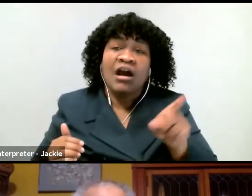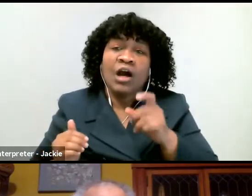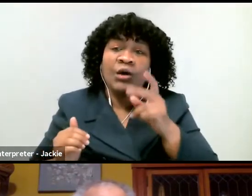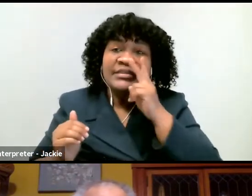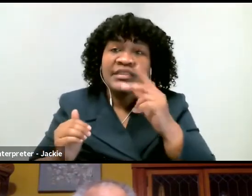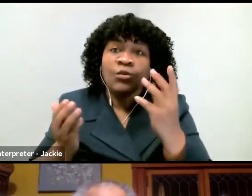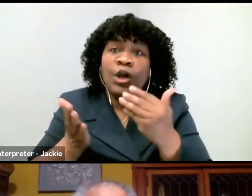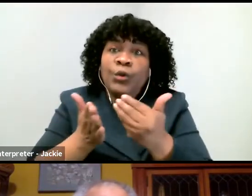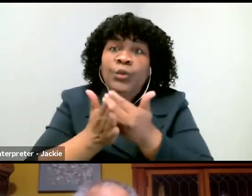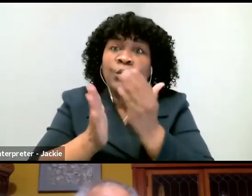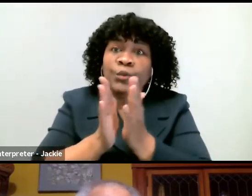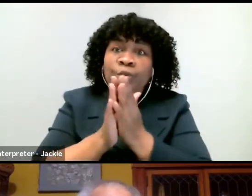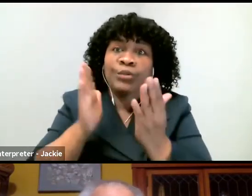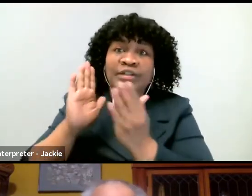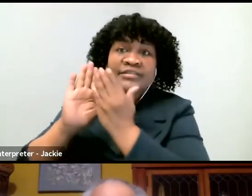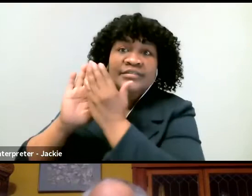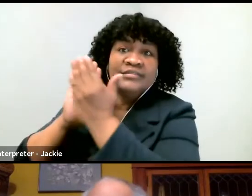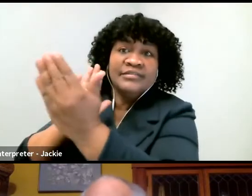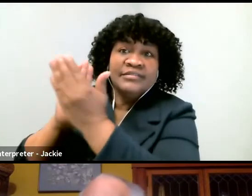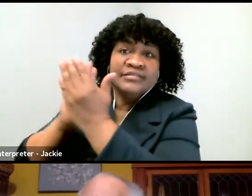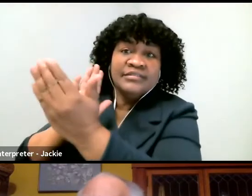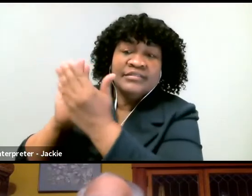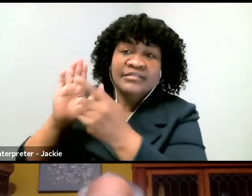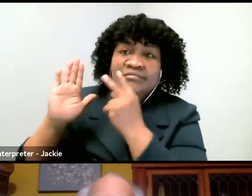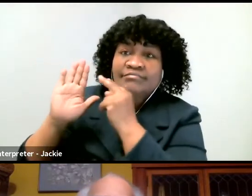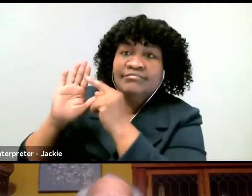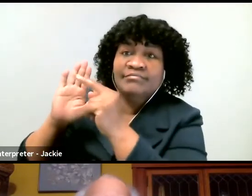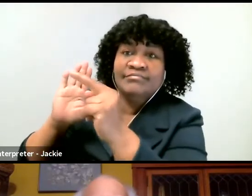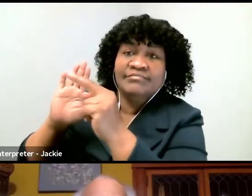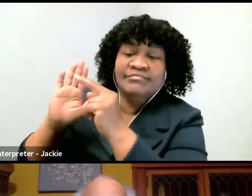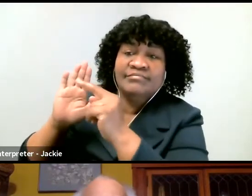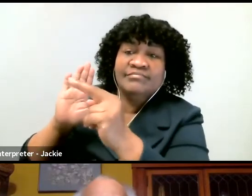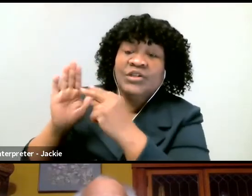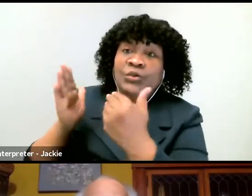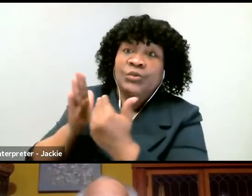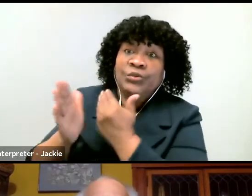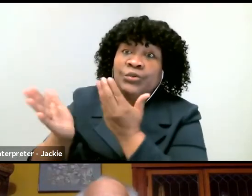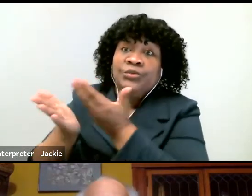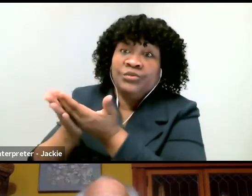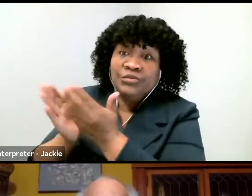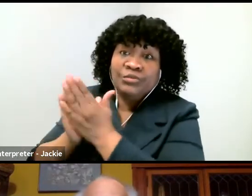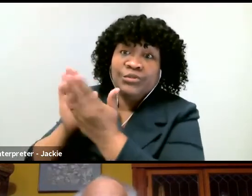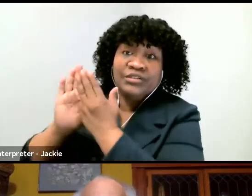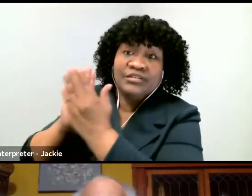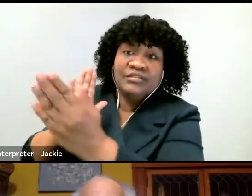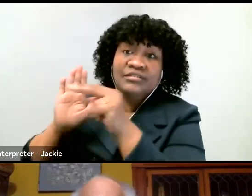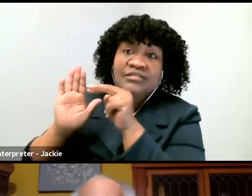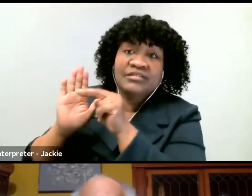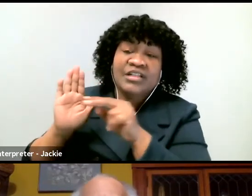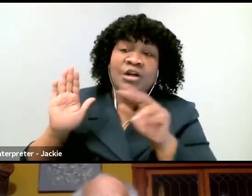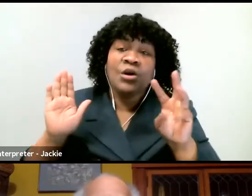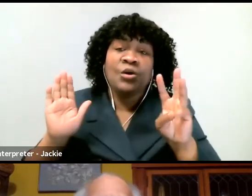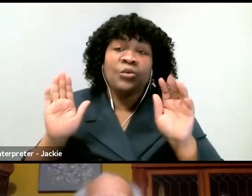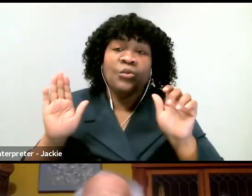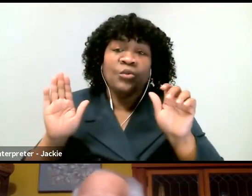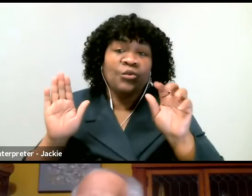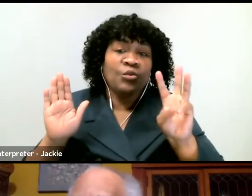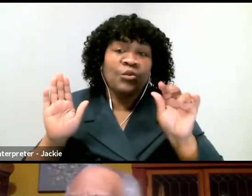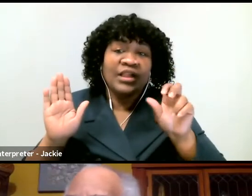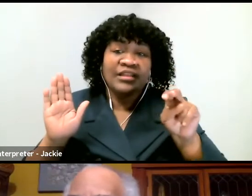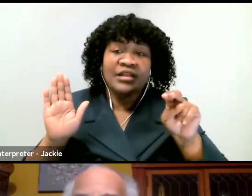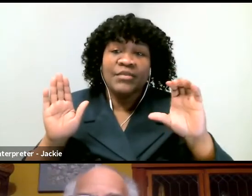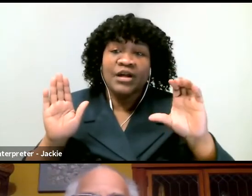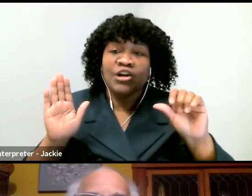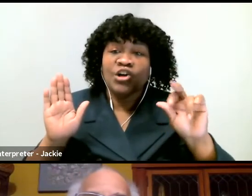arrivals rack. And one of the books that was in the new arrivals rack was a book by William Carlos Williams